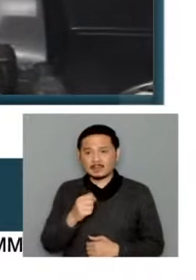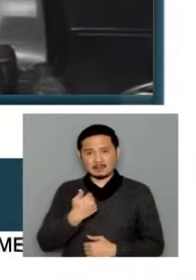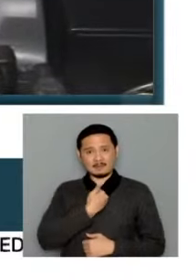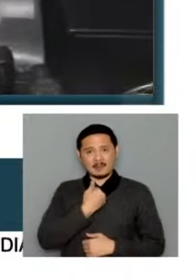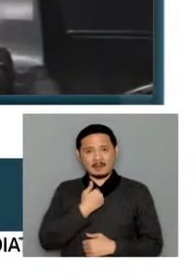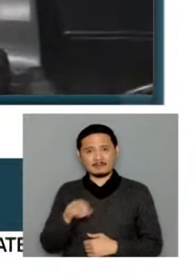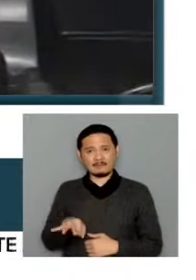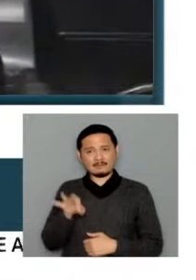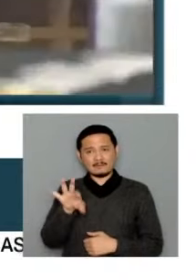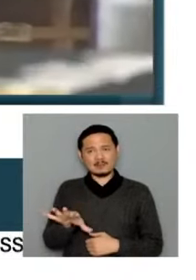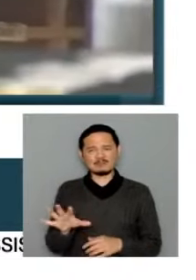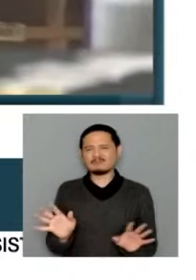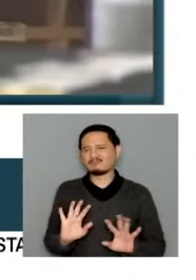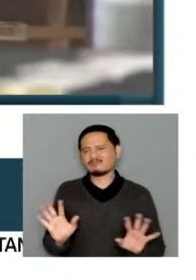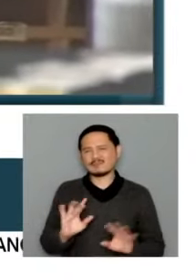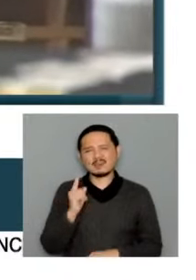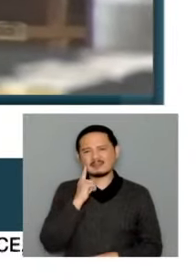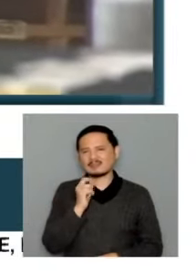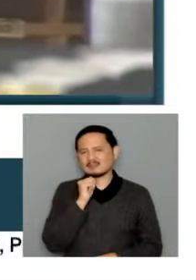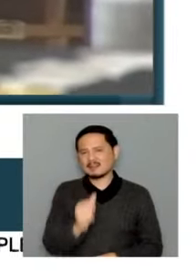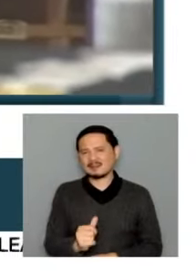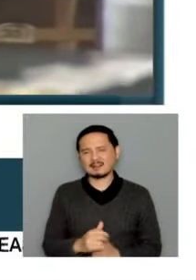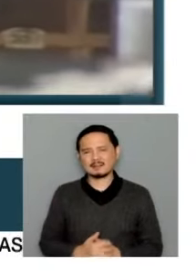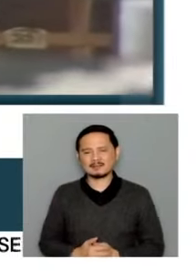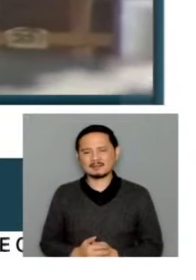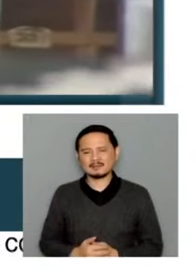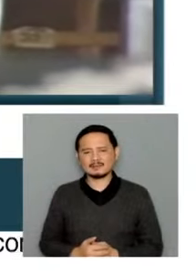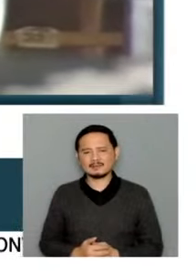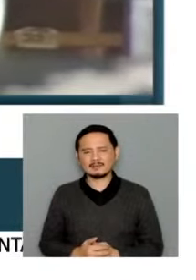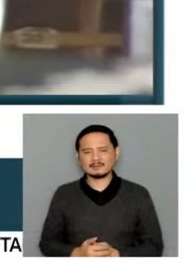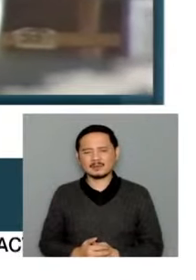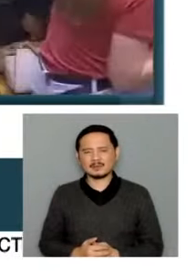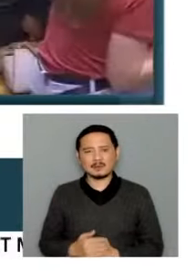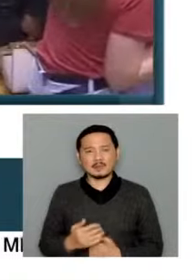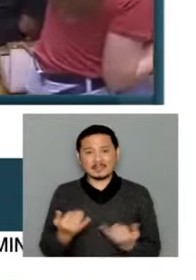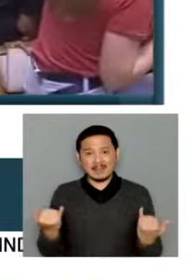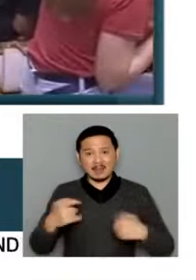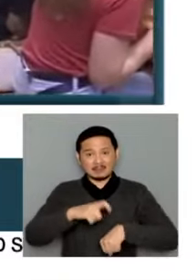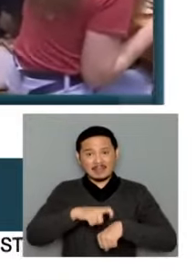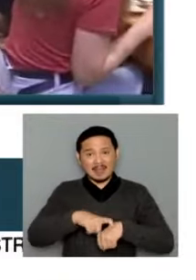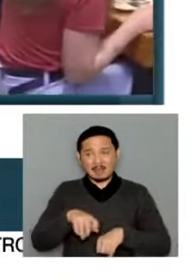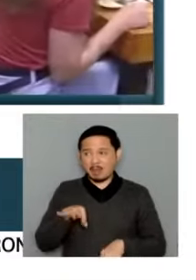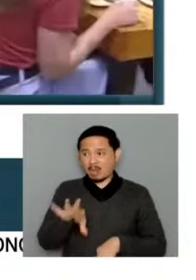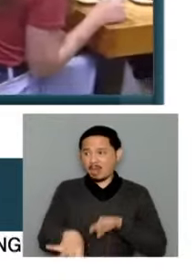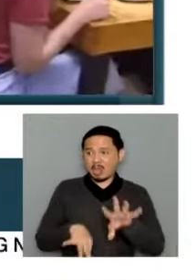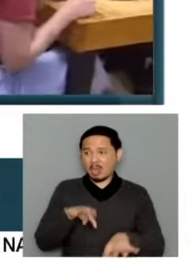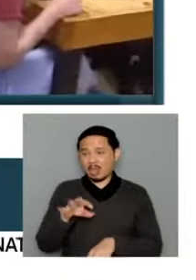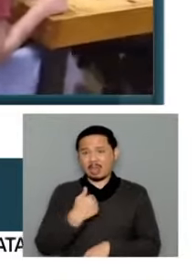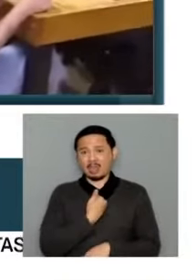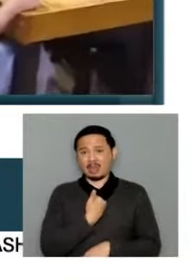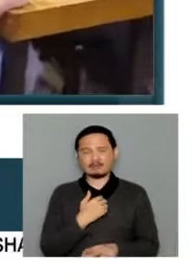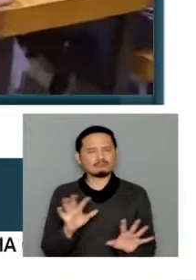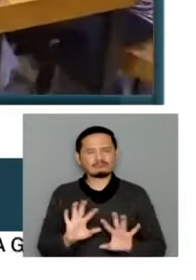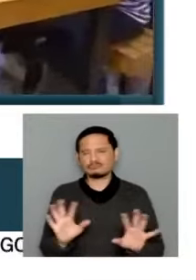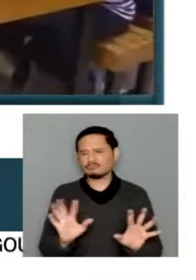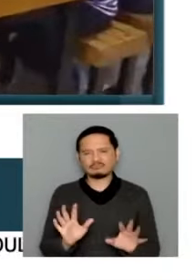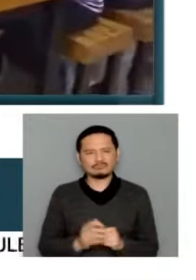ng ating manggagawa yung additional contribution. Hindi napapanahon yung additional contribution na yan. At